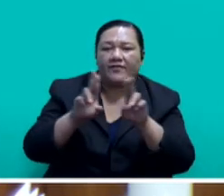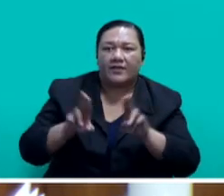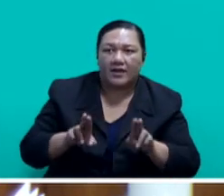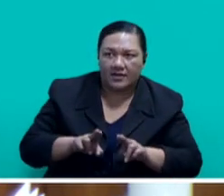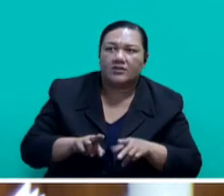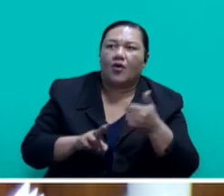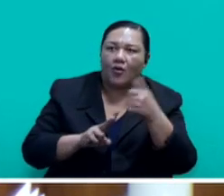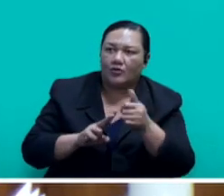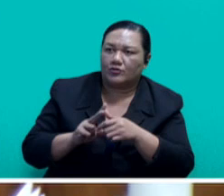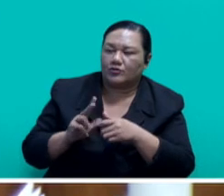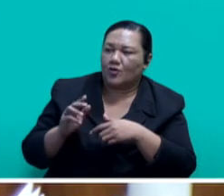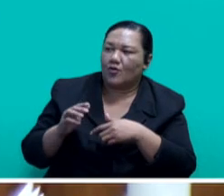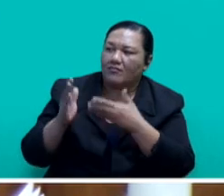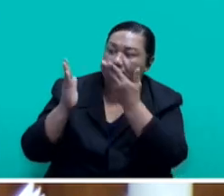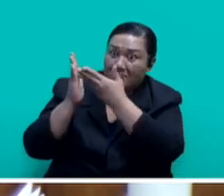Yes.